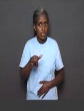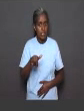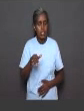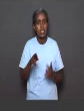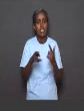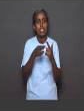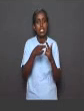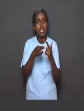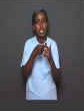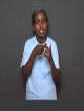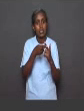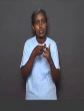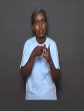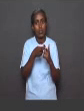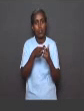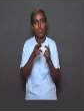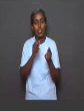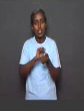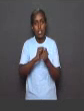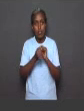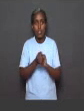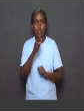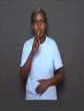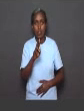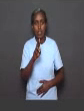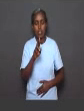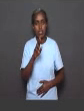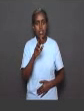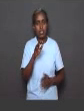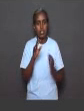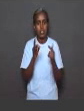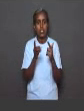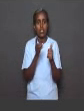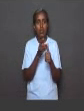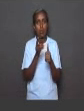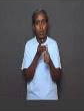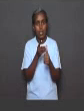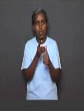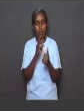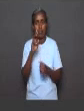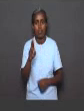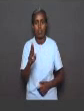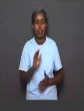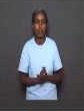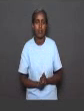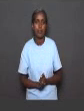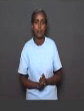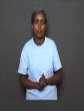Similarly, the range of the inverse of R is the domain of